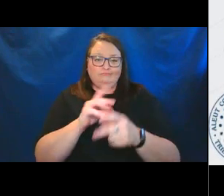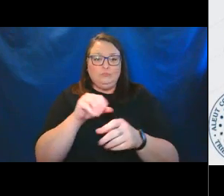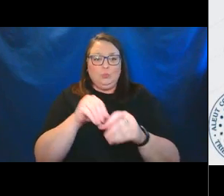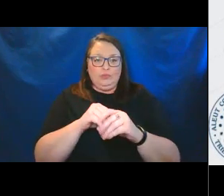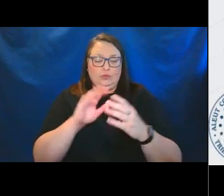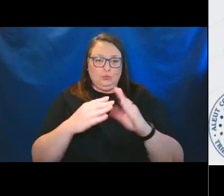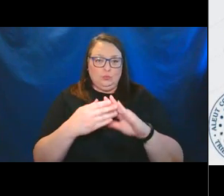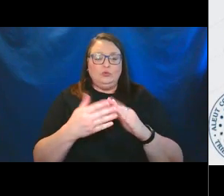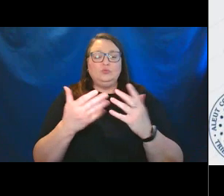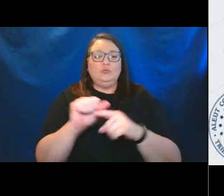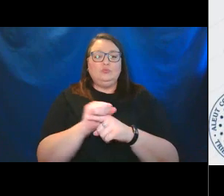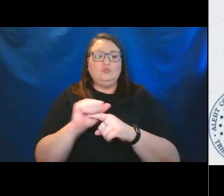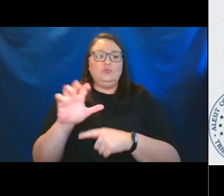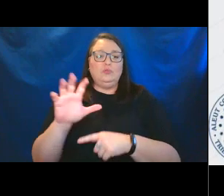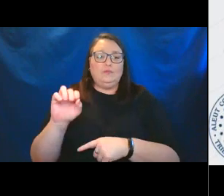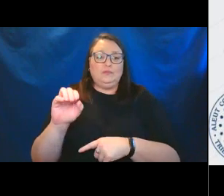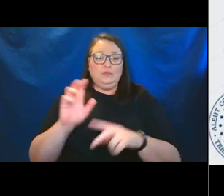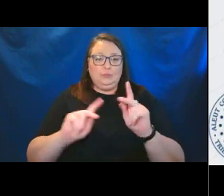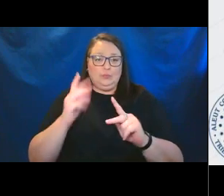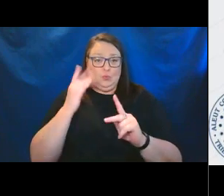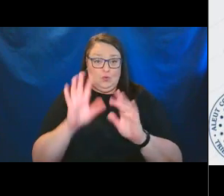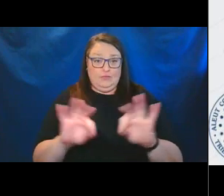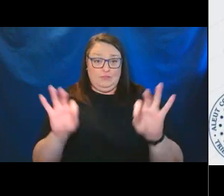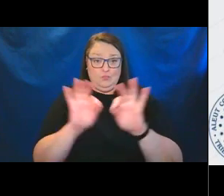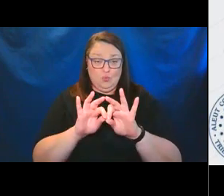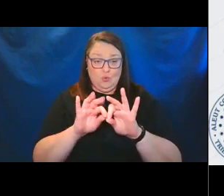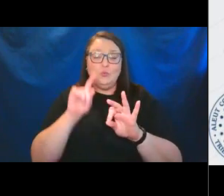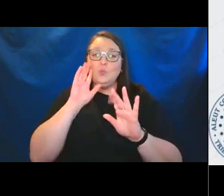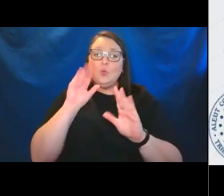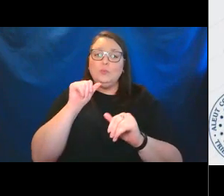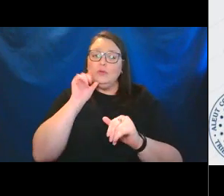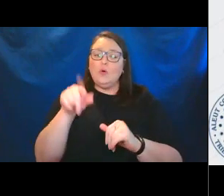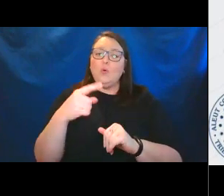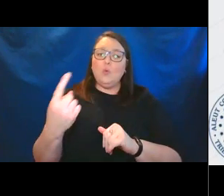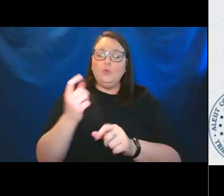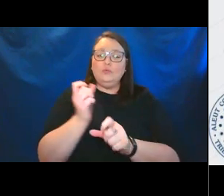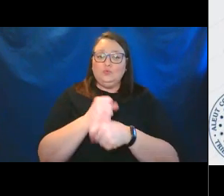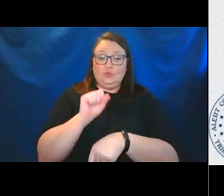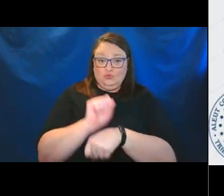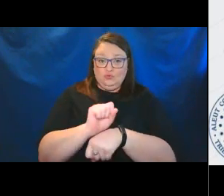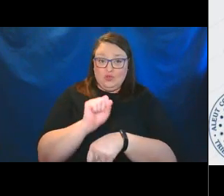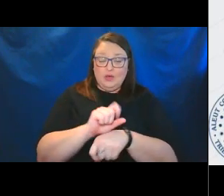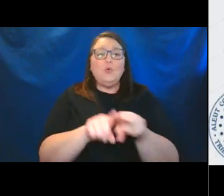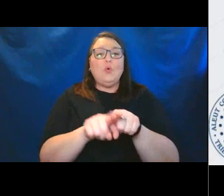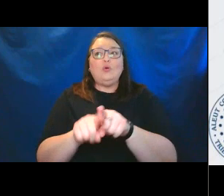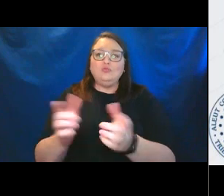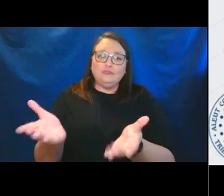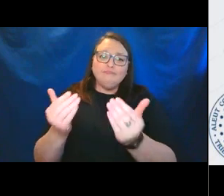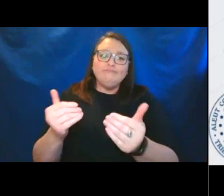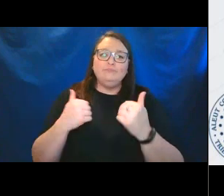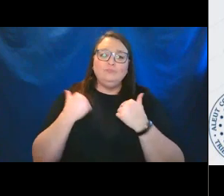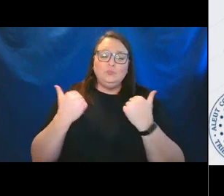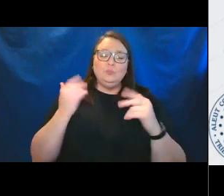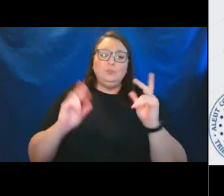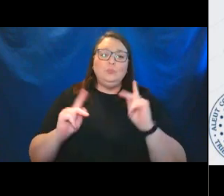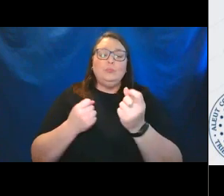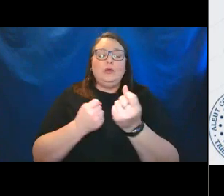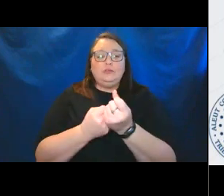train about 50 people. And why that matters is that we're hoping to not only create jobs, but also engage youth and support current communities out